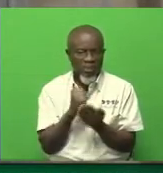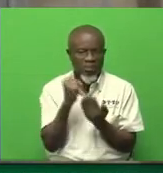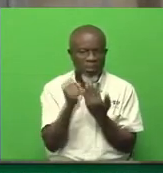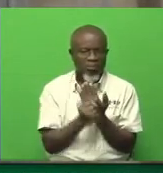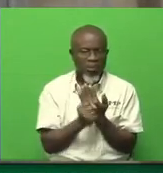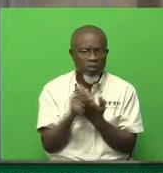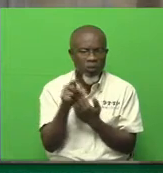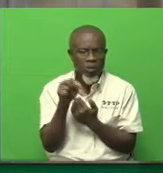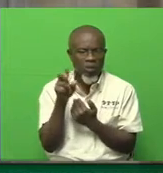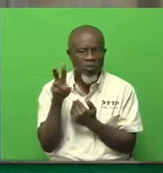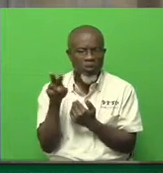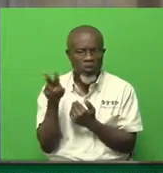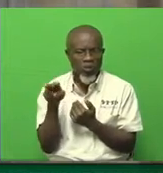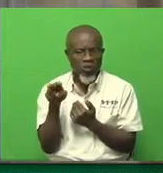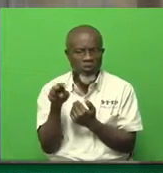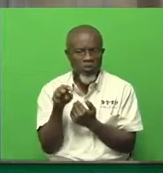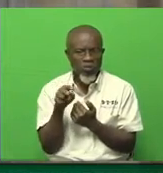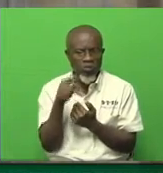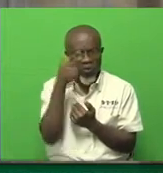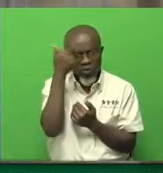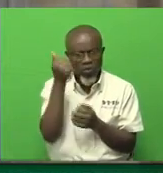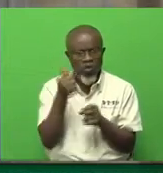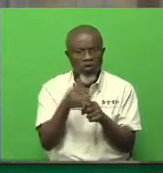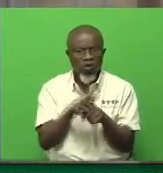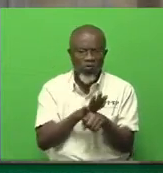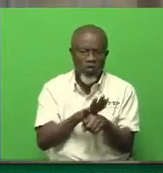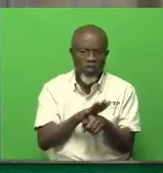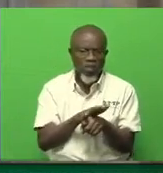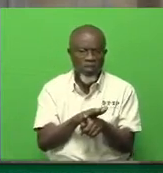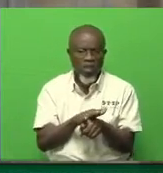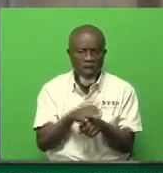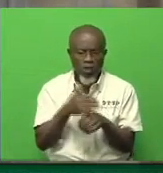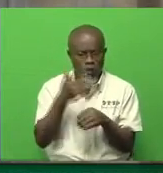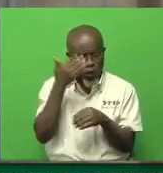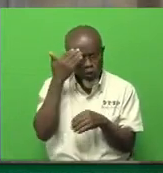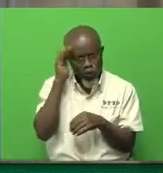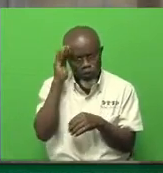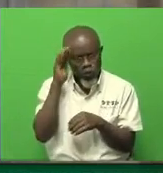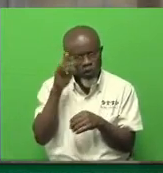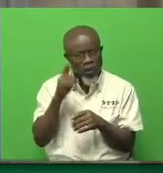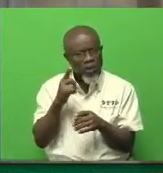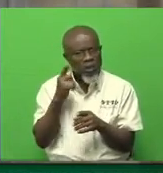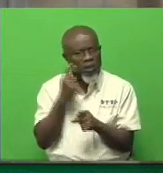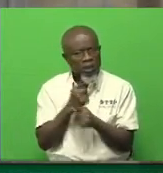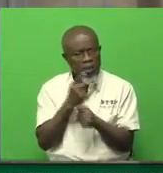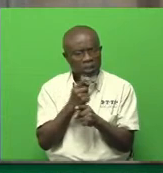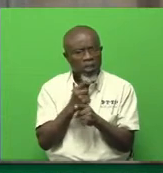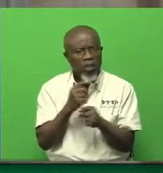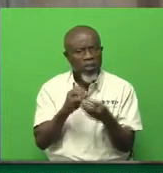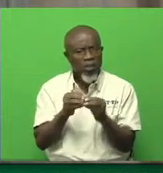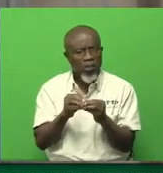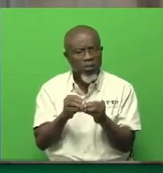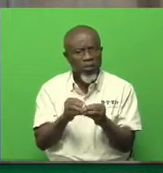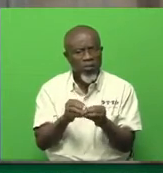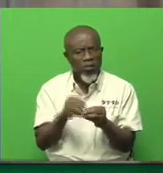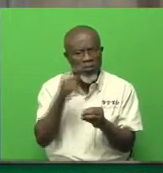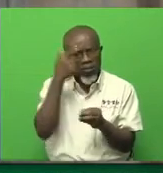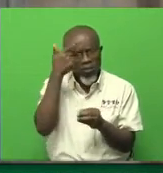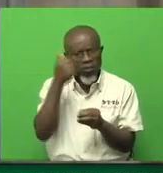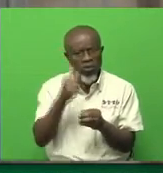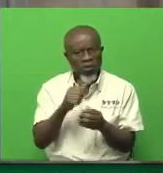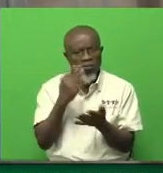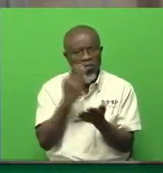2022 because because October 19 and I don't know the exact figure because they have stopped giving daily briefings